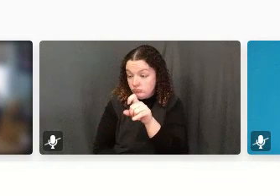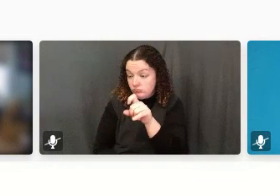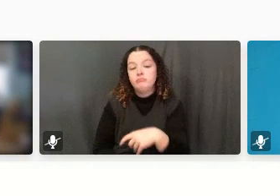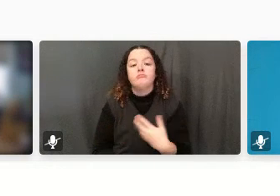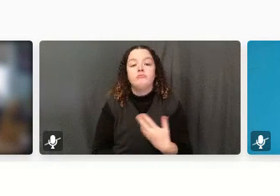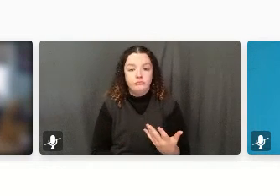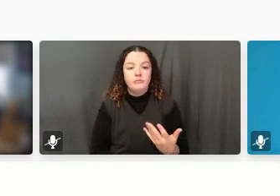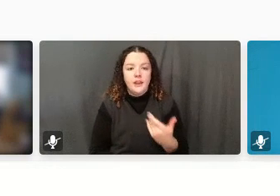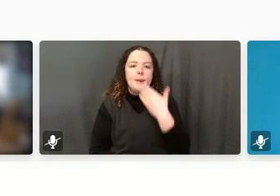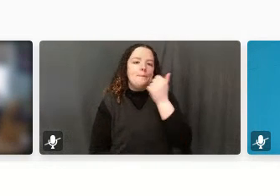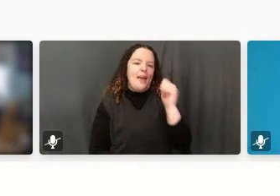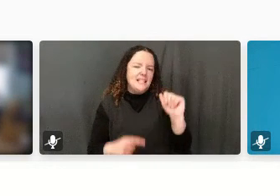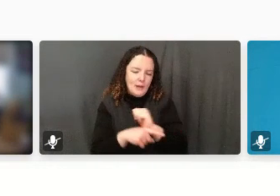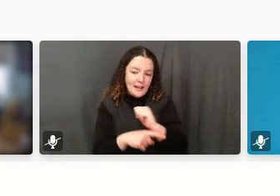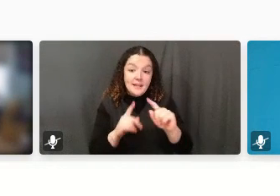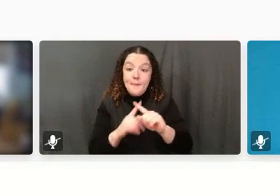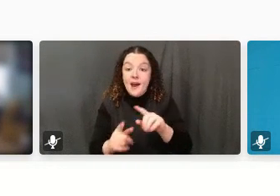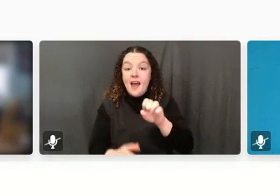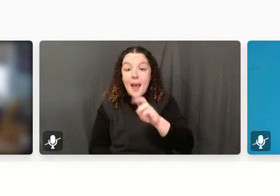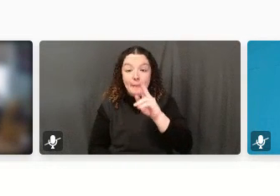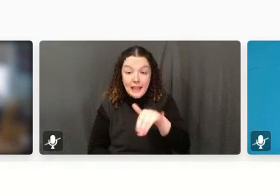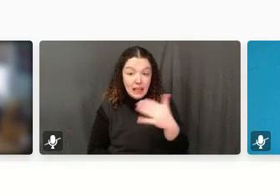best practice to do. But Emily, do you have anything to add on top of that?